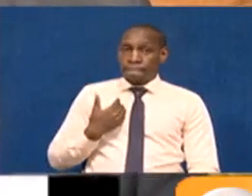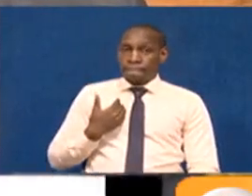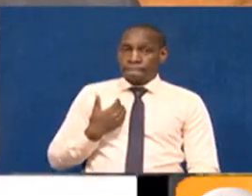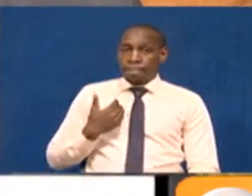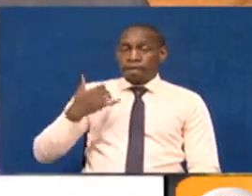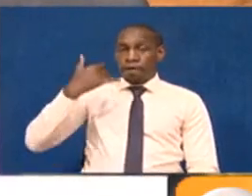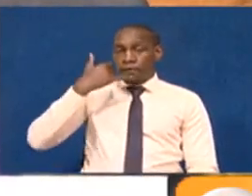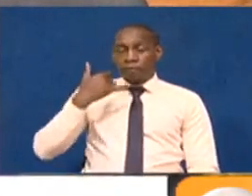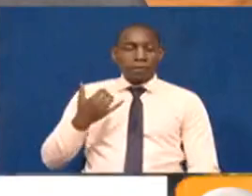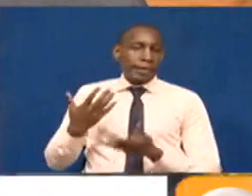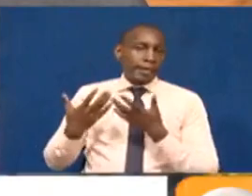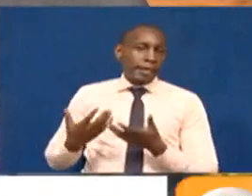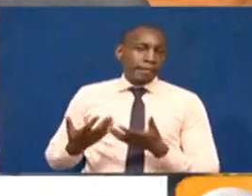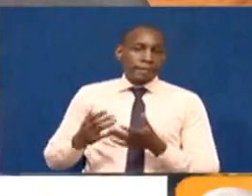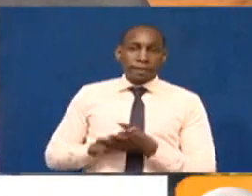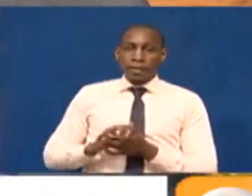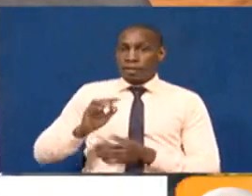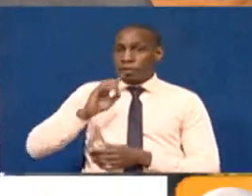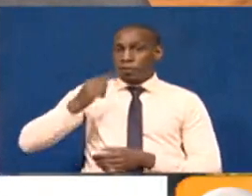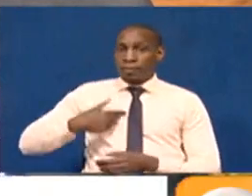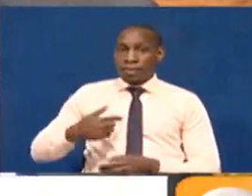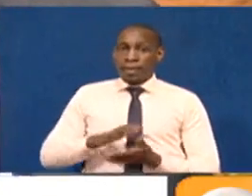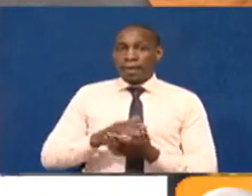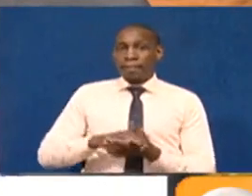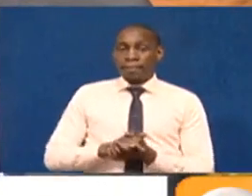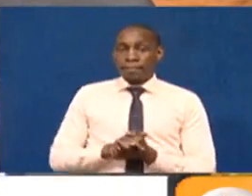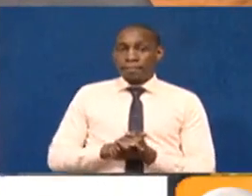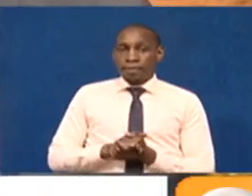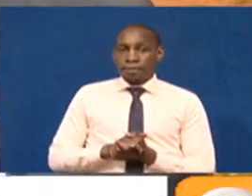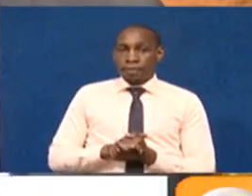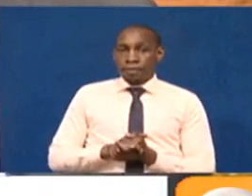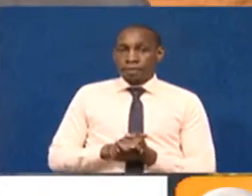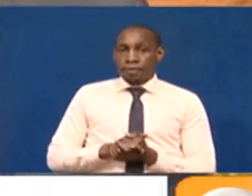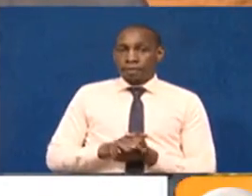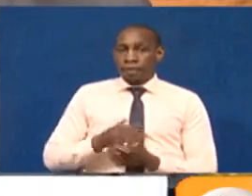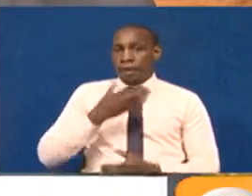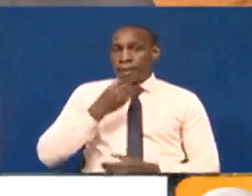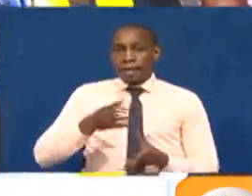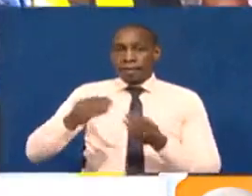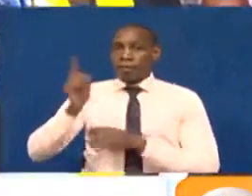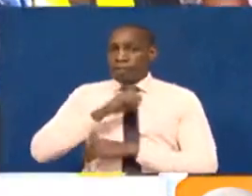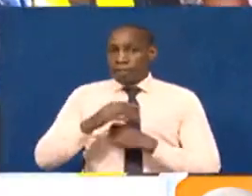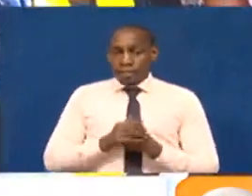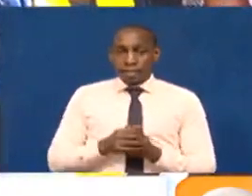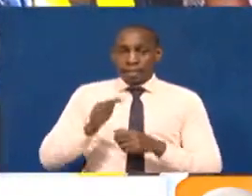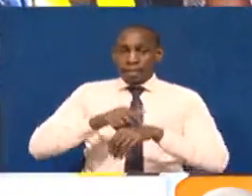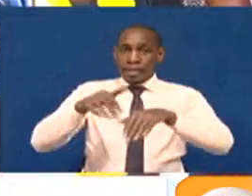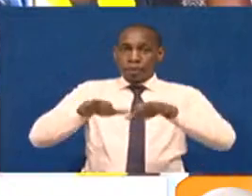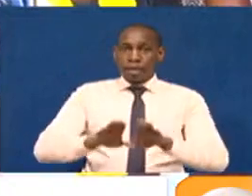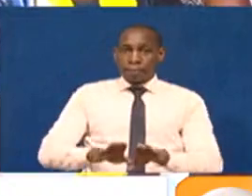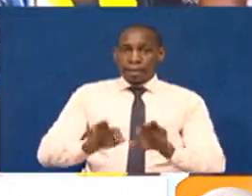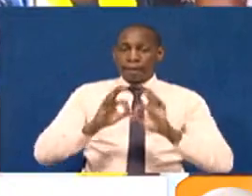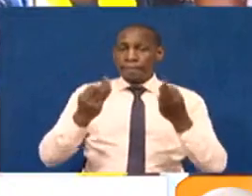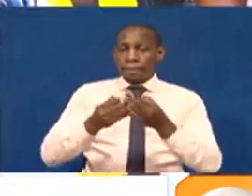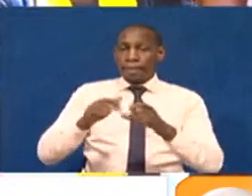Simu nzito. Nikaambiwa kijana umeenda sana. Ndio pale mpaka sasa hivi niliweka break. As they lay to rest their